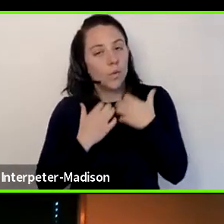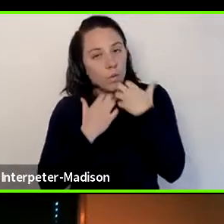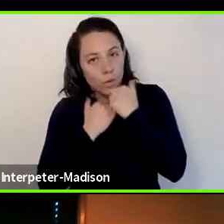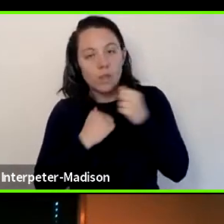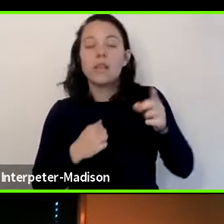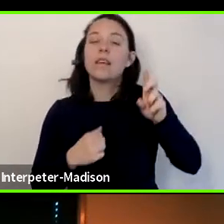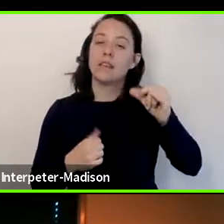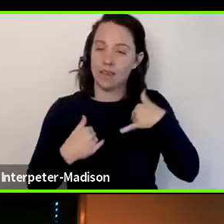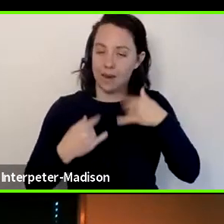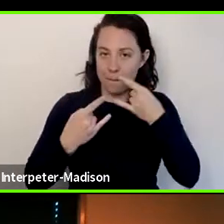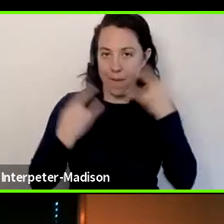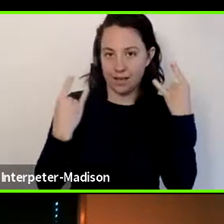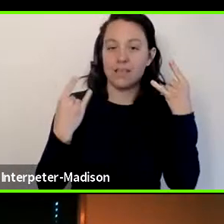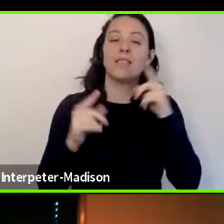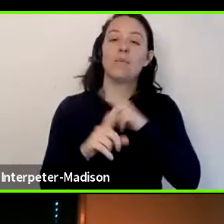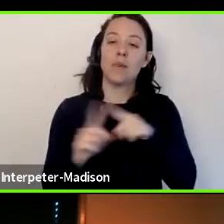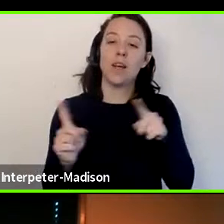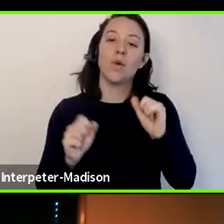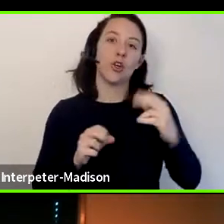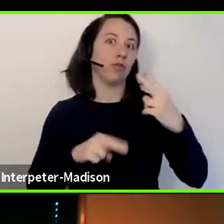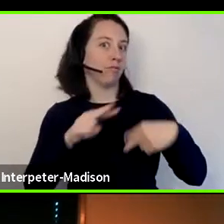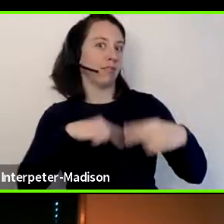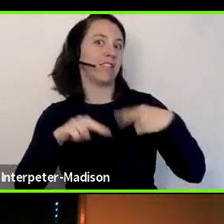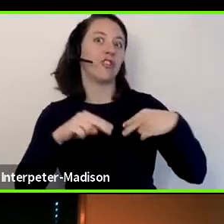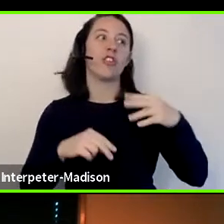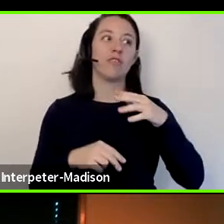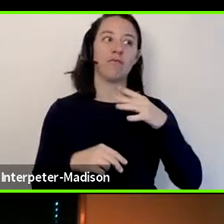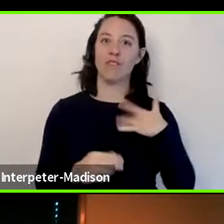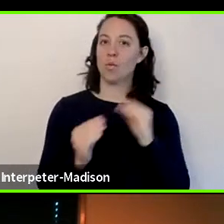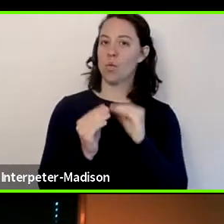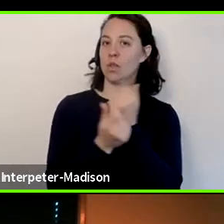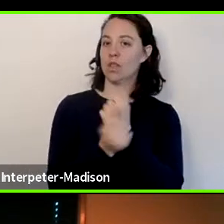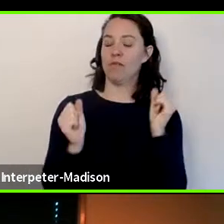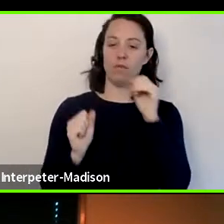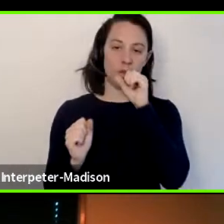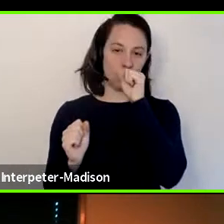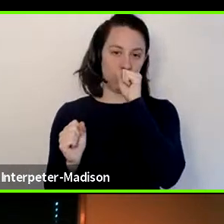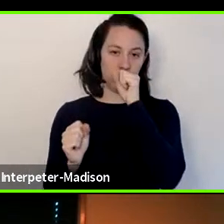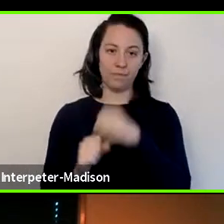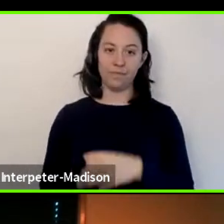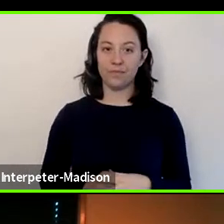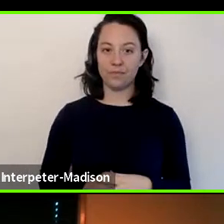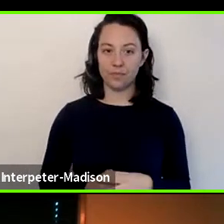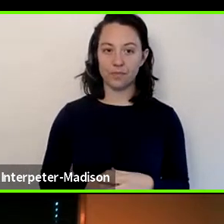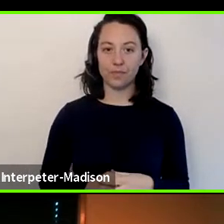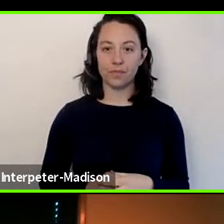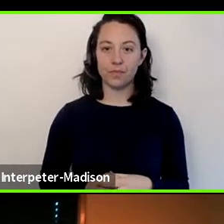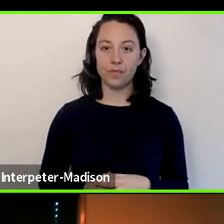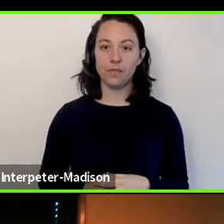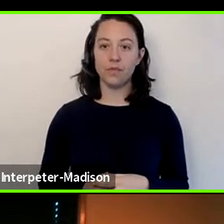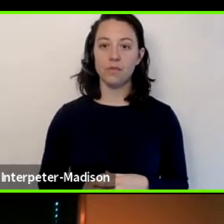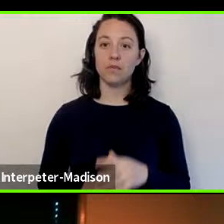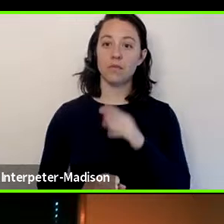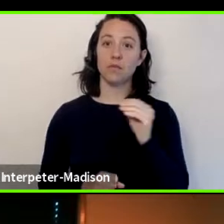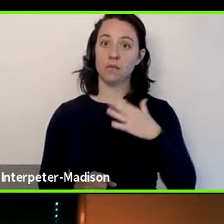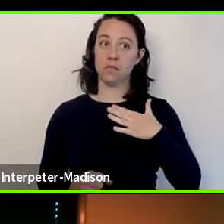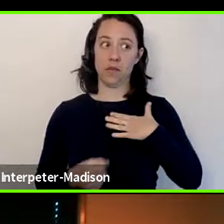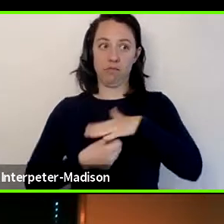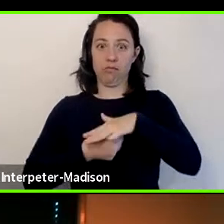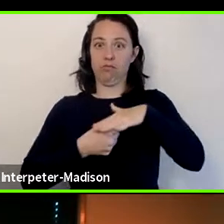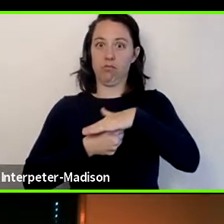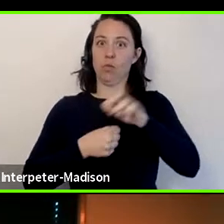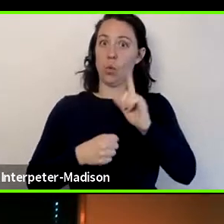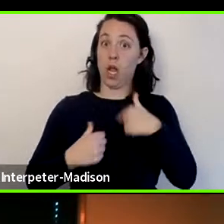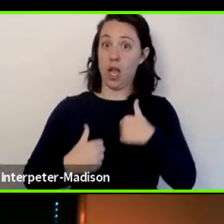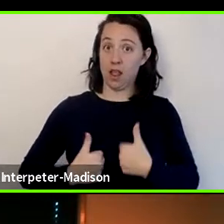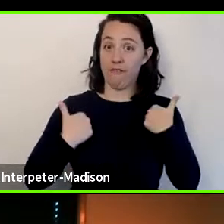but at least we could see each other. It felt safer. And I noticed that in my area where I live, a lot of